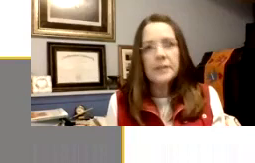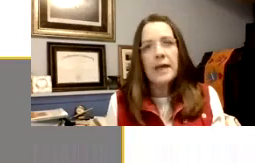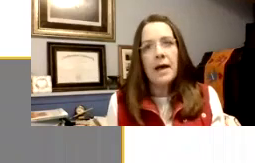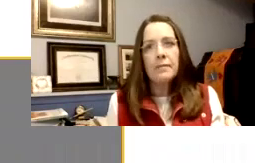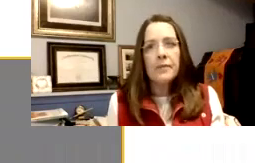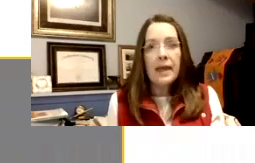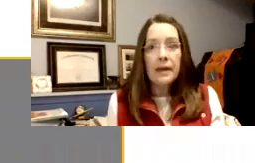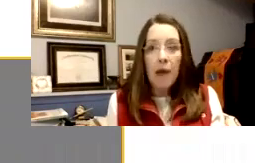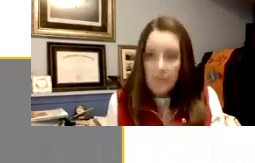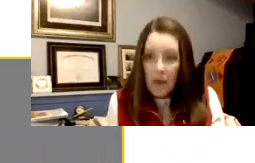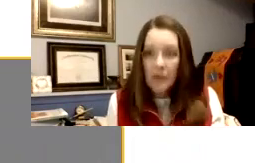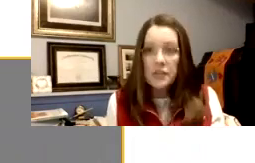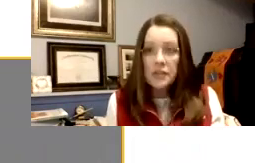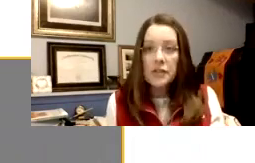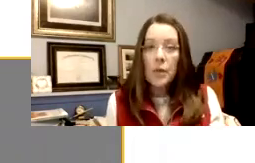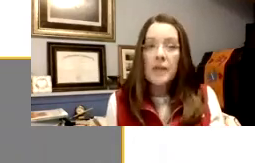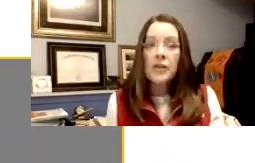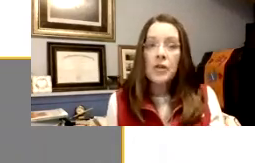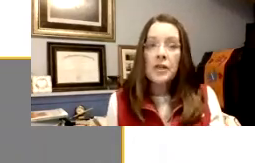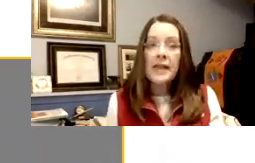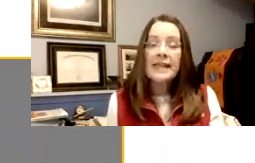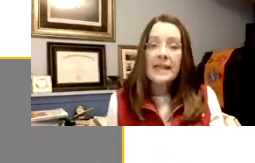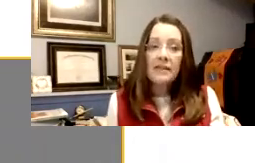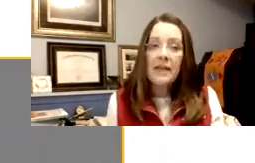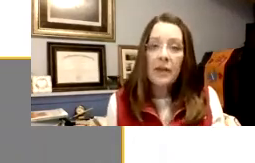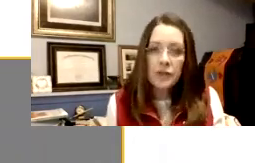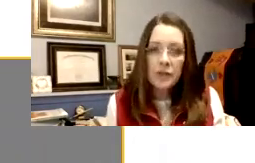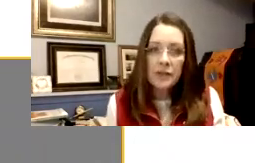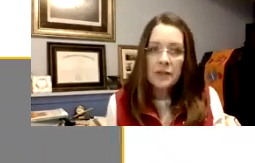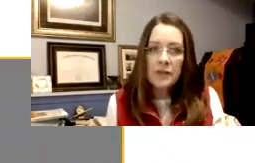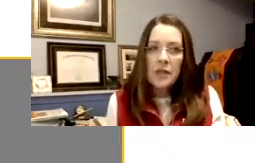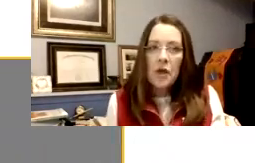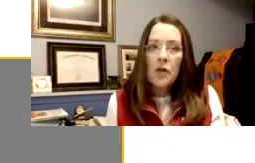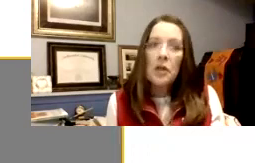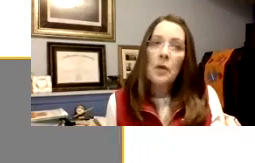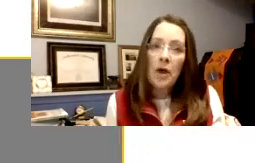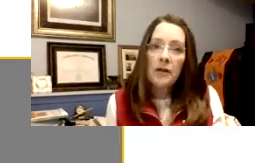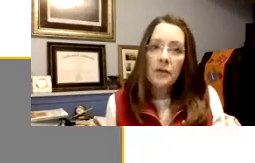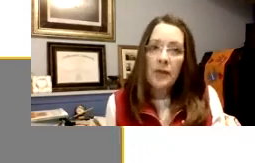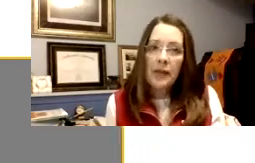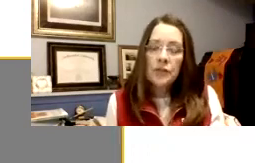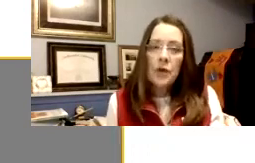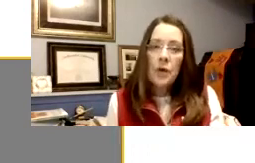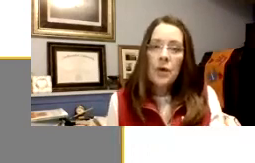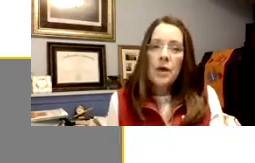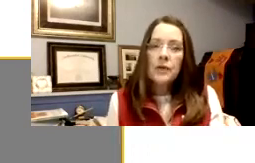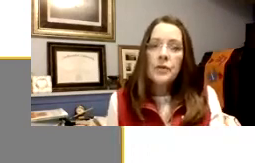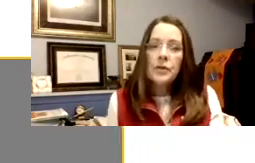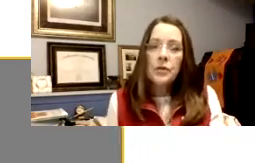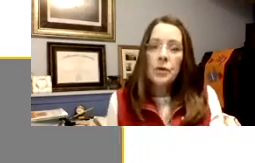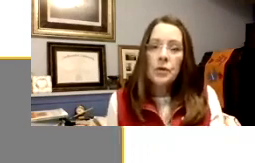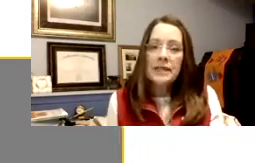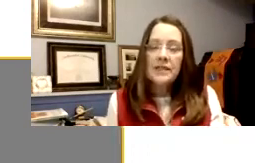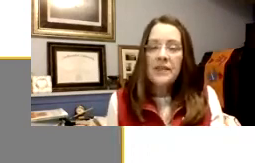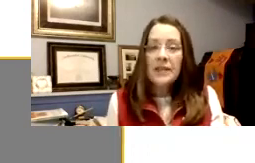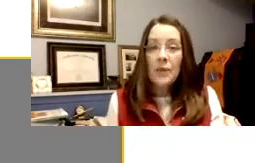teachers and ophthalmologists are really good at identifying our students on the lower part of the range. So a student